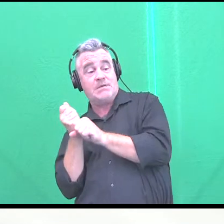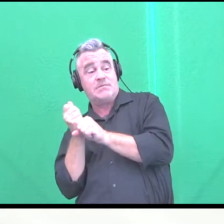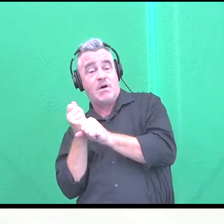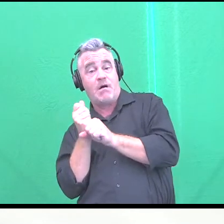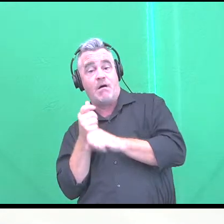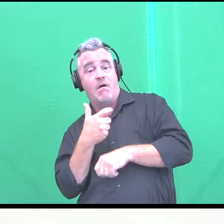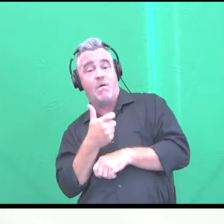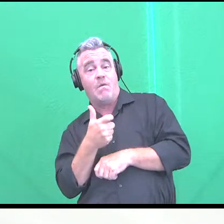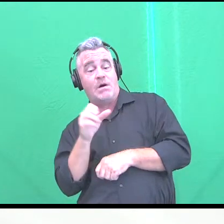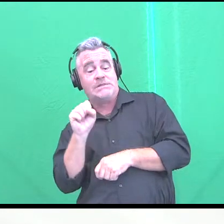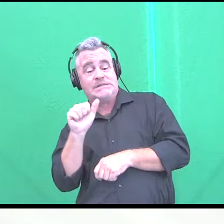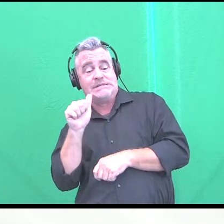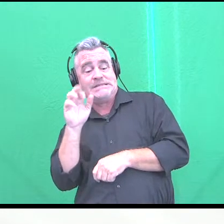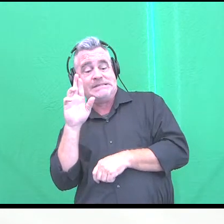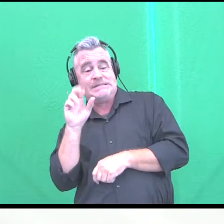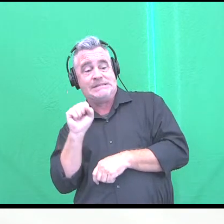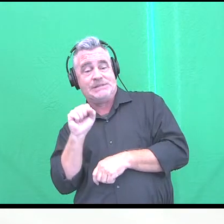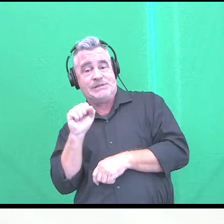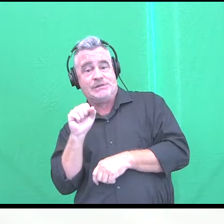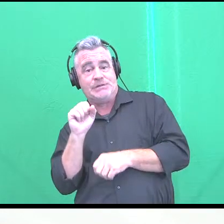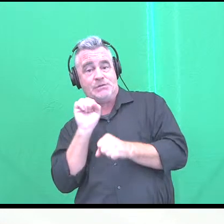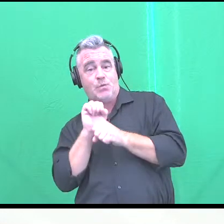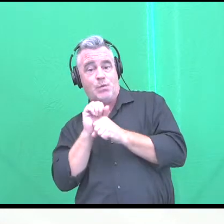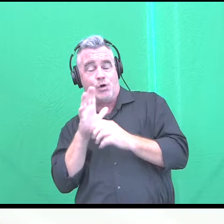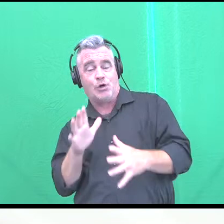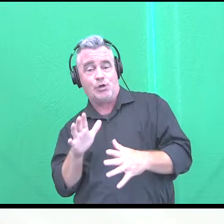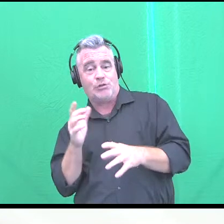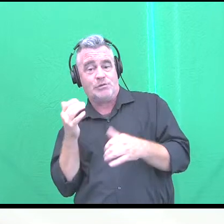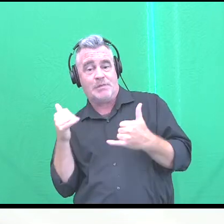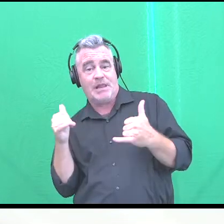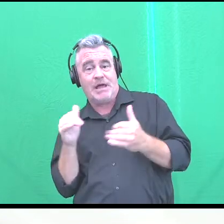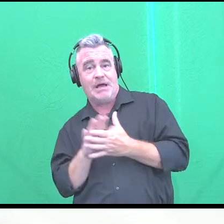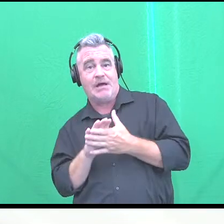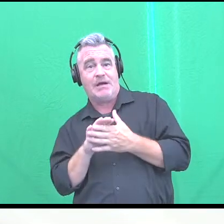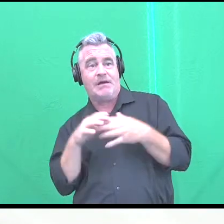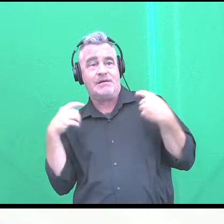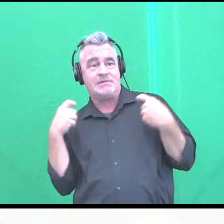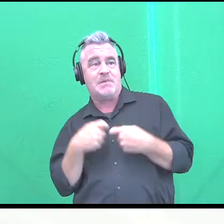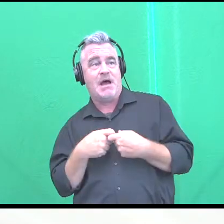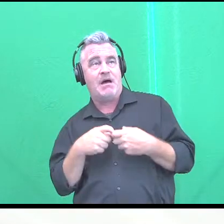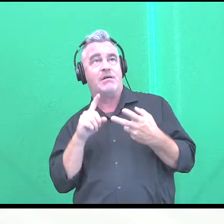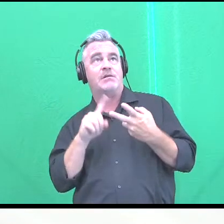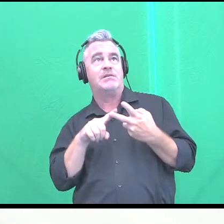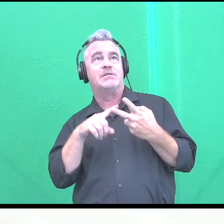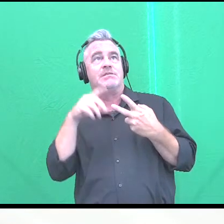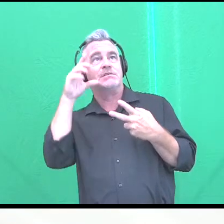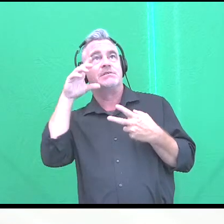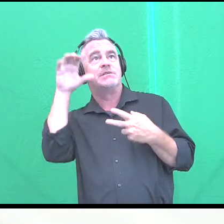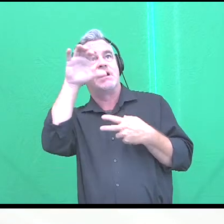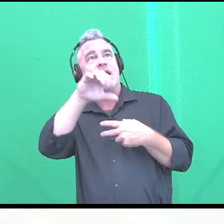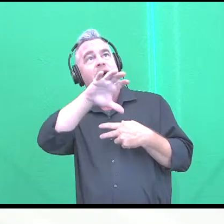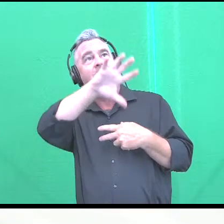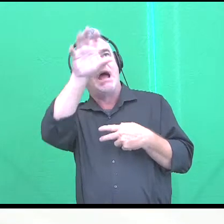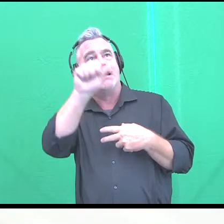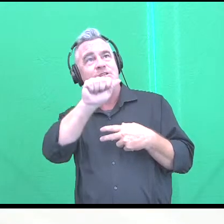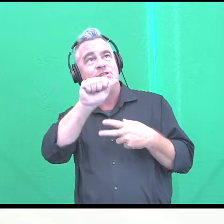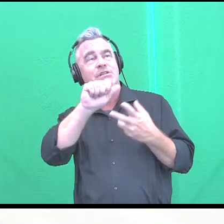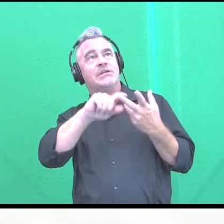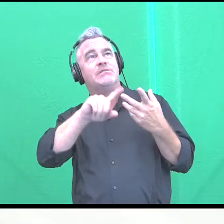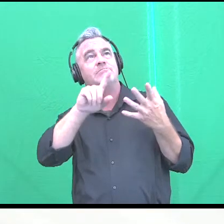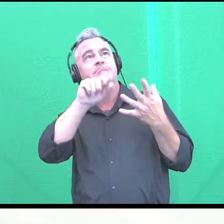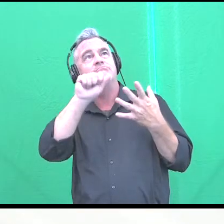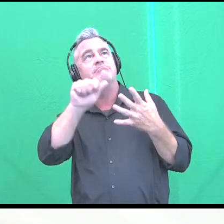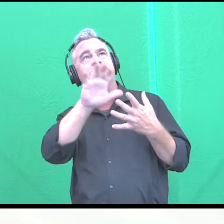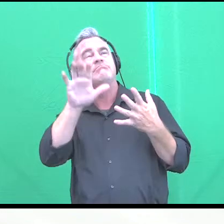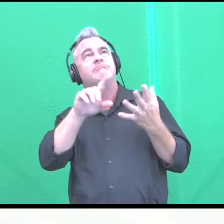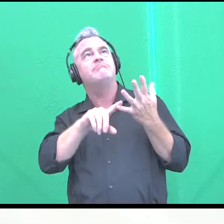Sears employees play, it was Hispanic, Asian, white, black. It didn't matter. So you got to